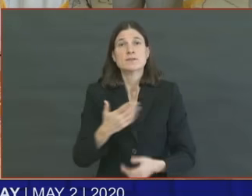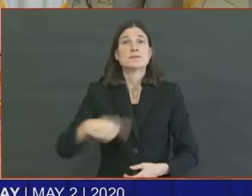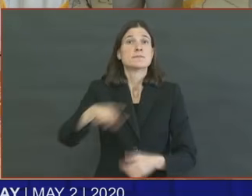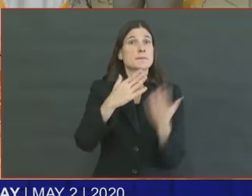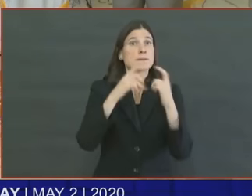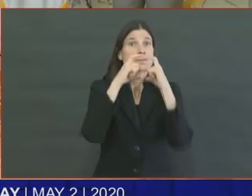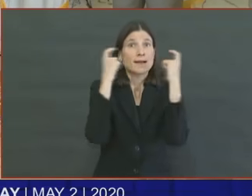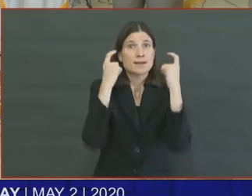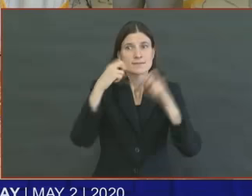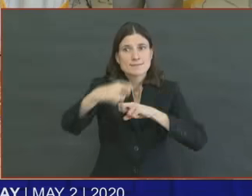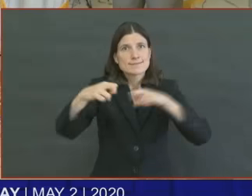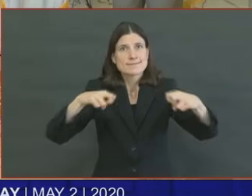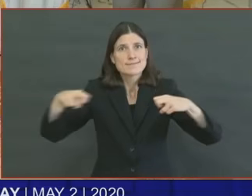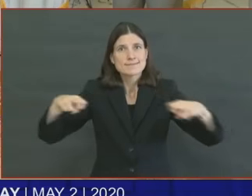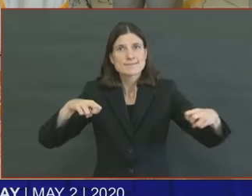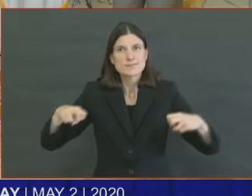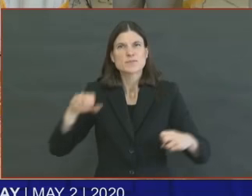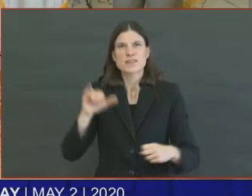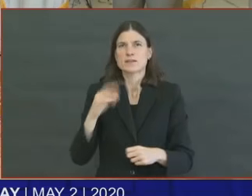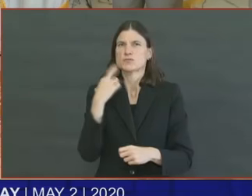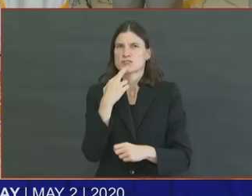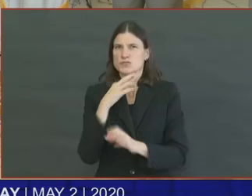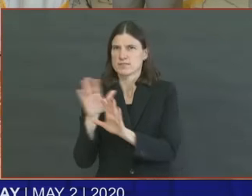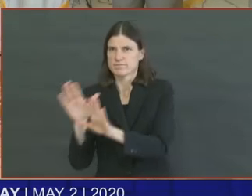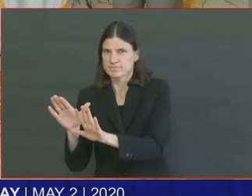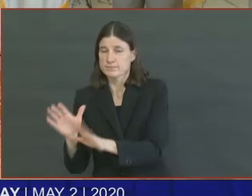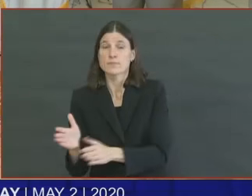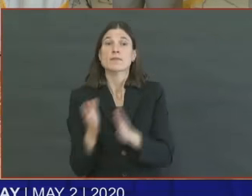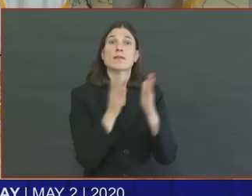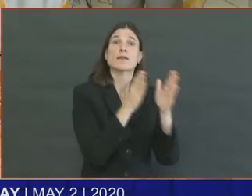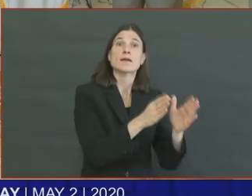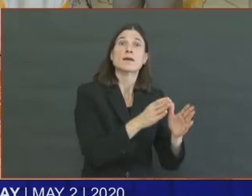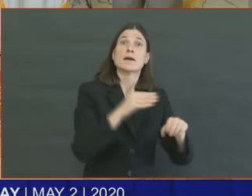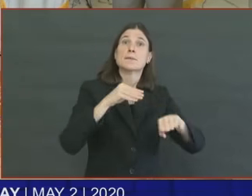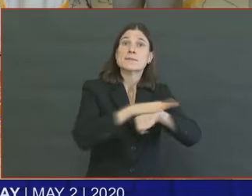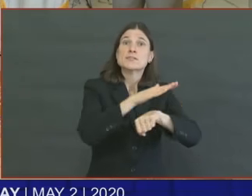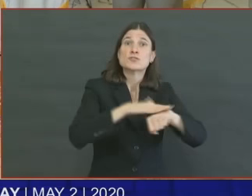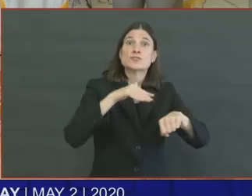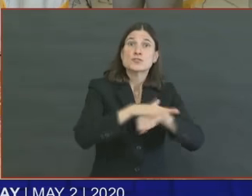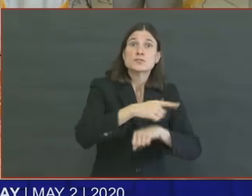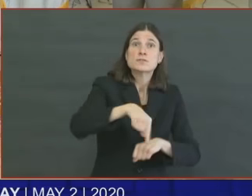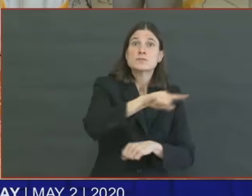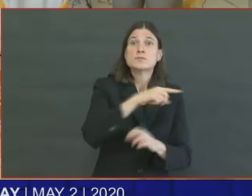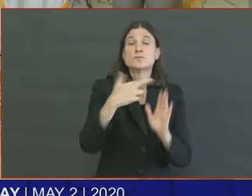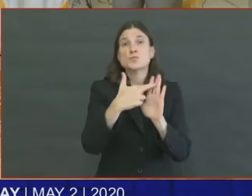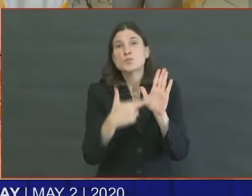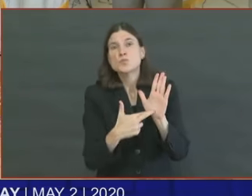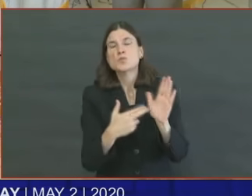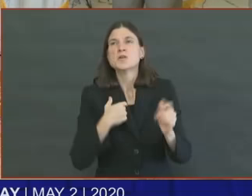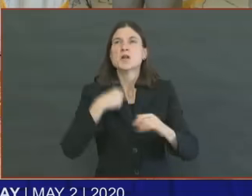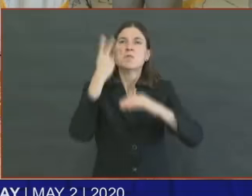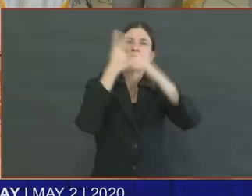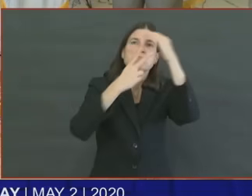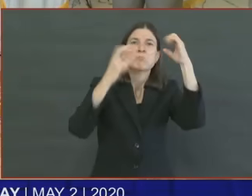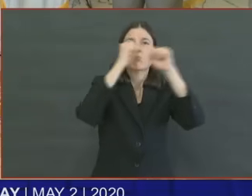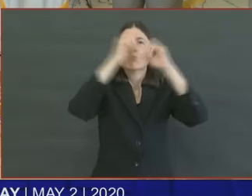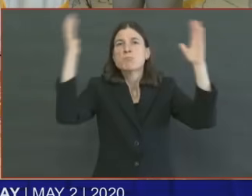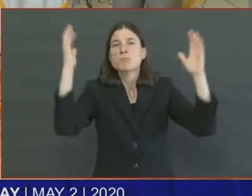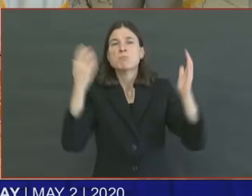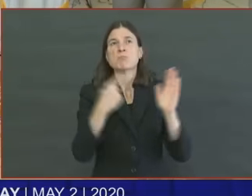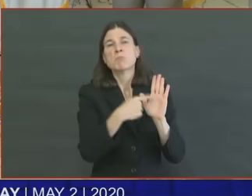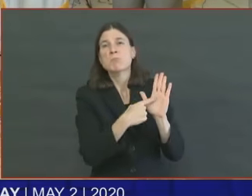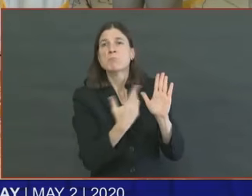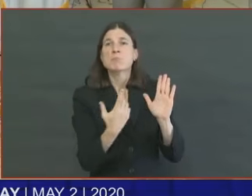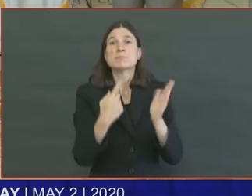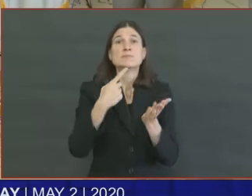Going to the beach might be, there'll be many fewer people who can go in the parking lot at